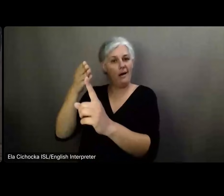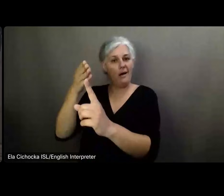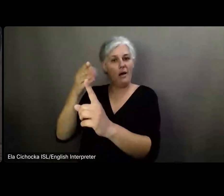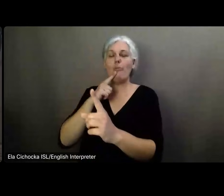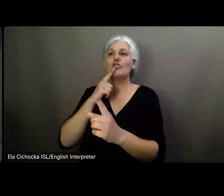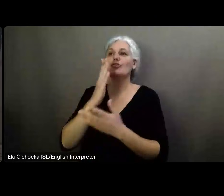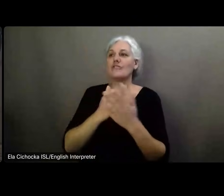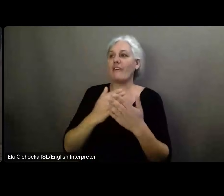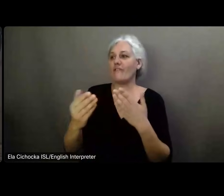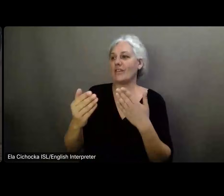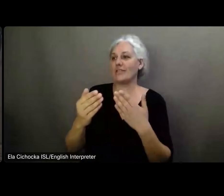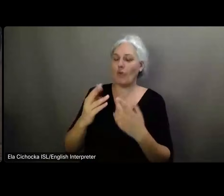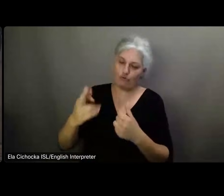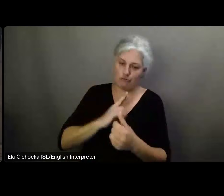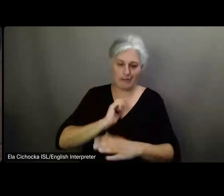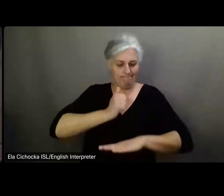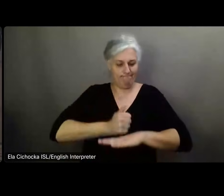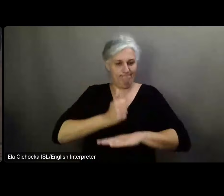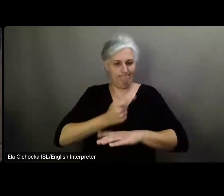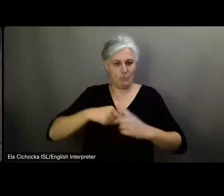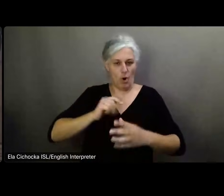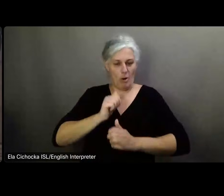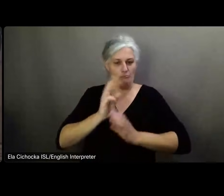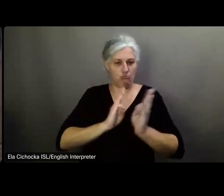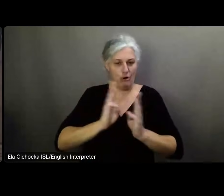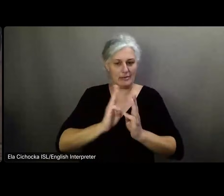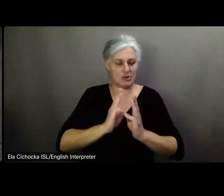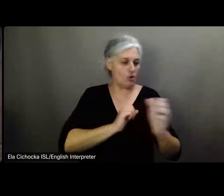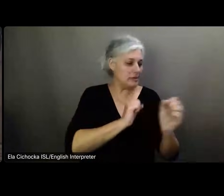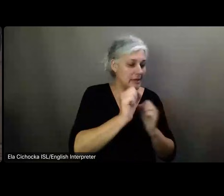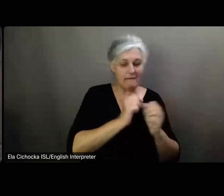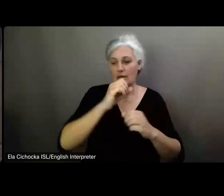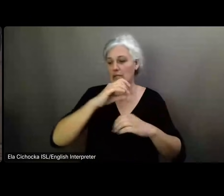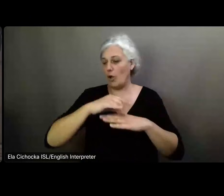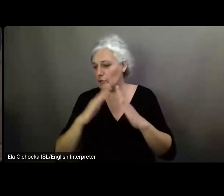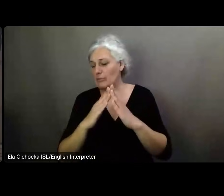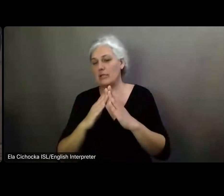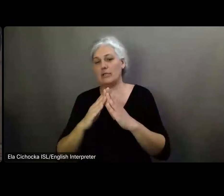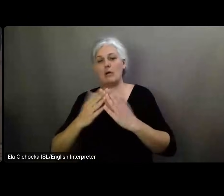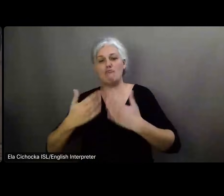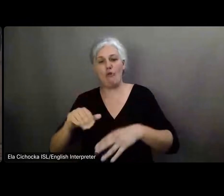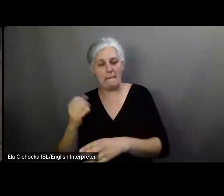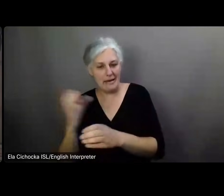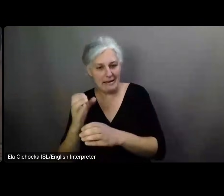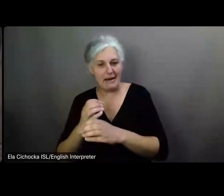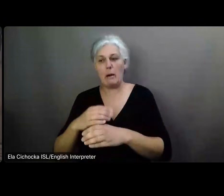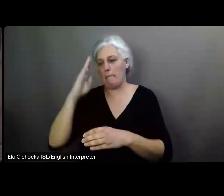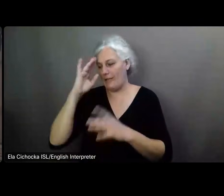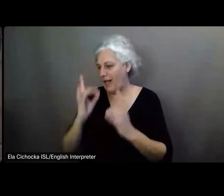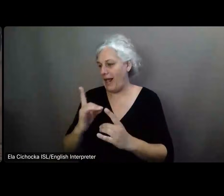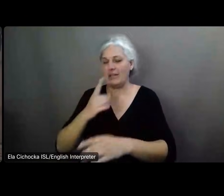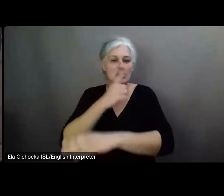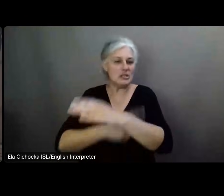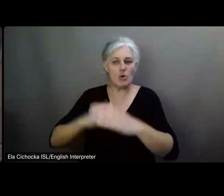that's embedded in all our operations across all the services, hospitals, primary care, community care, mental health, disability, older people,